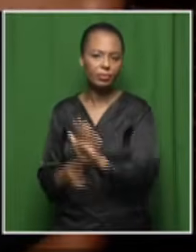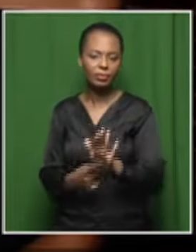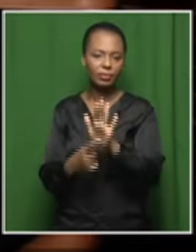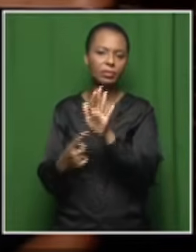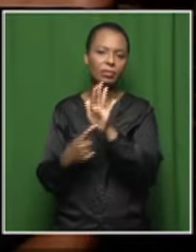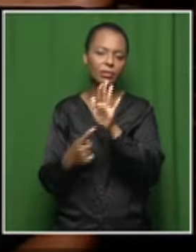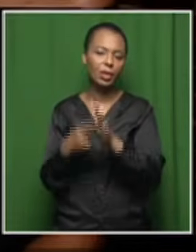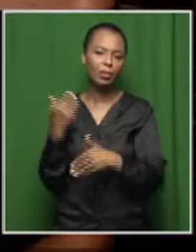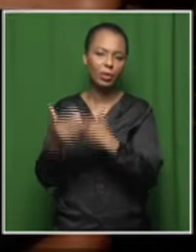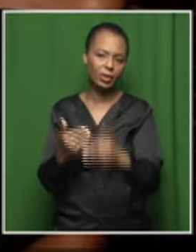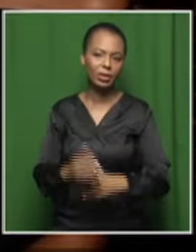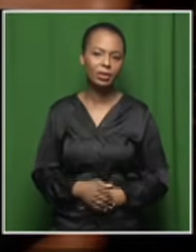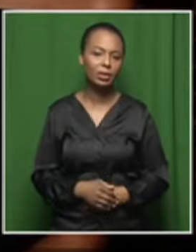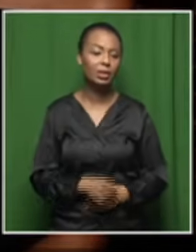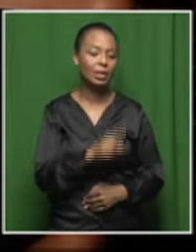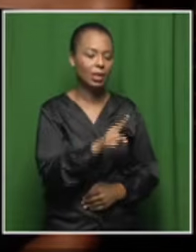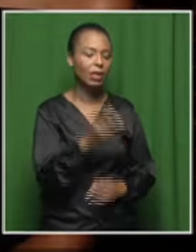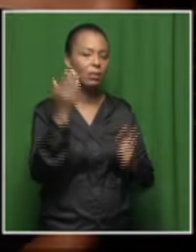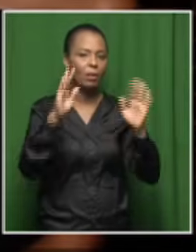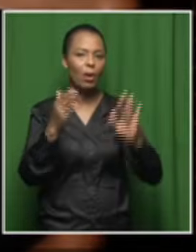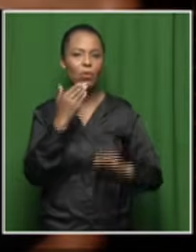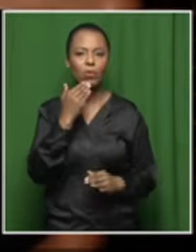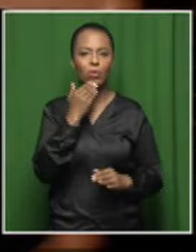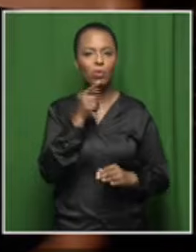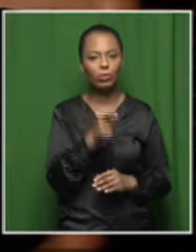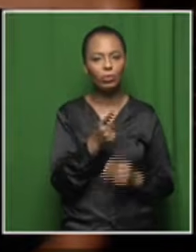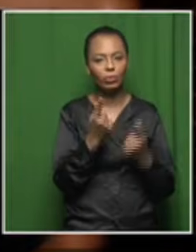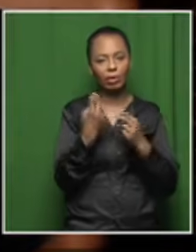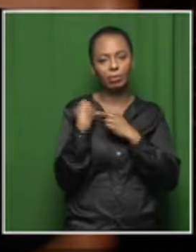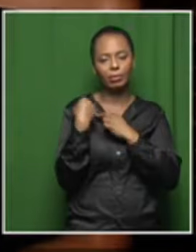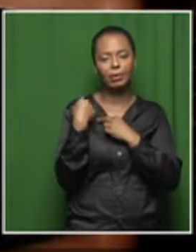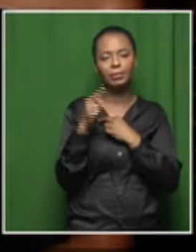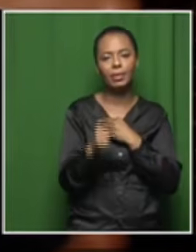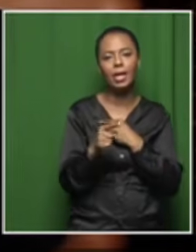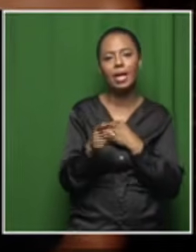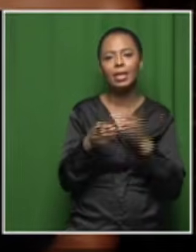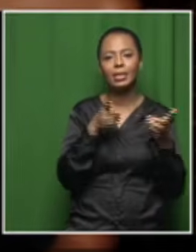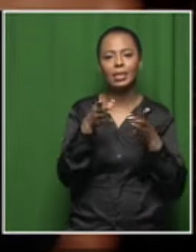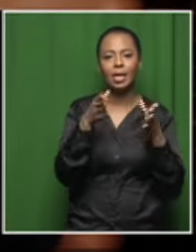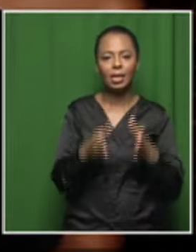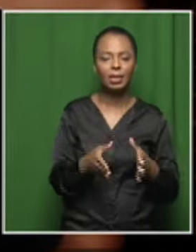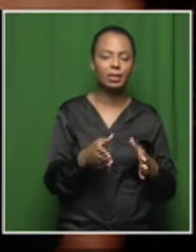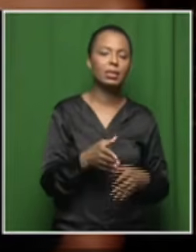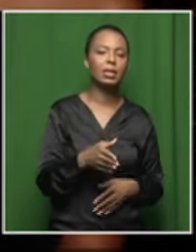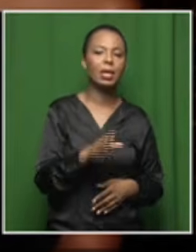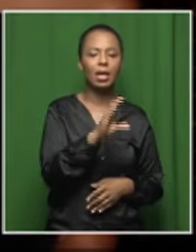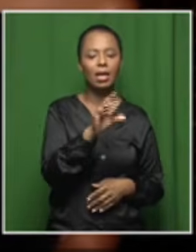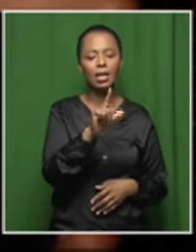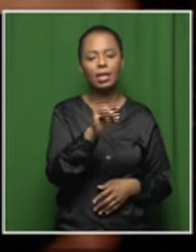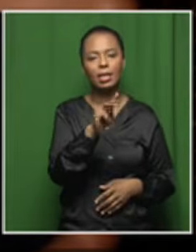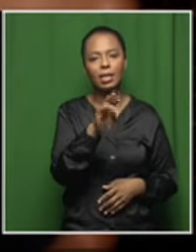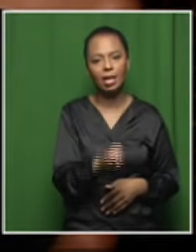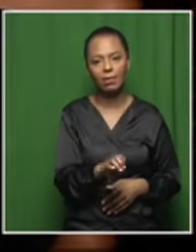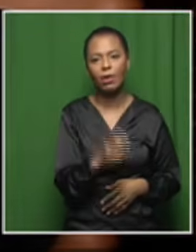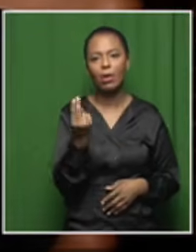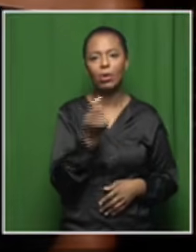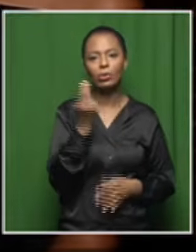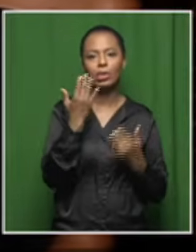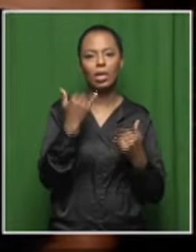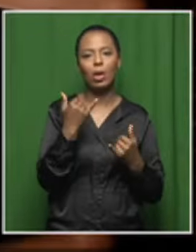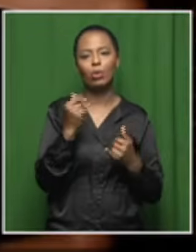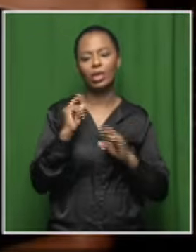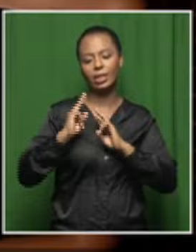are curated by our executive director, Clive Kellner, and it's all based on this research theme that we explore and